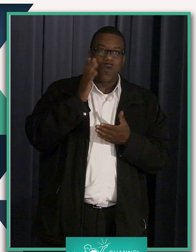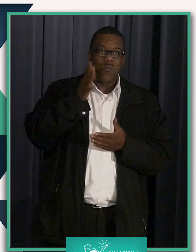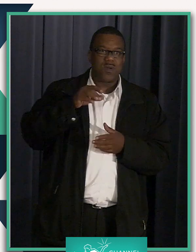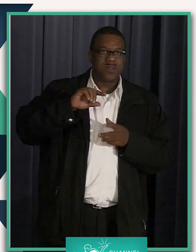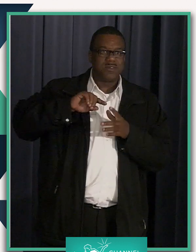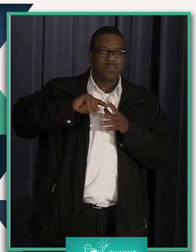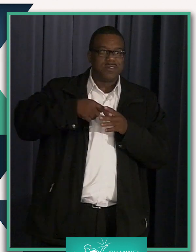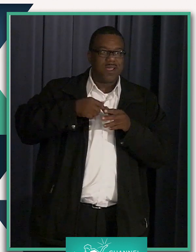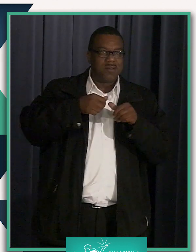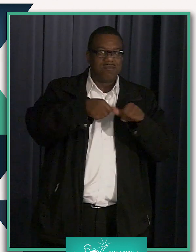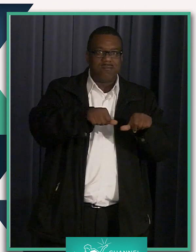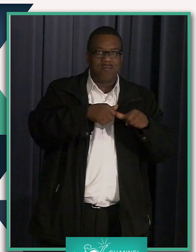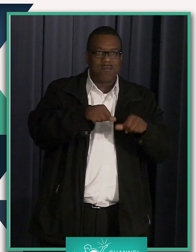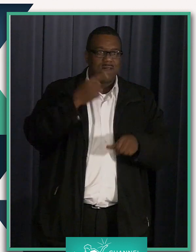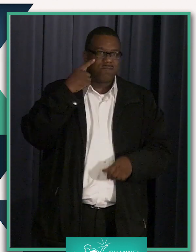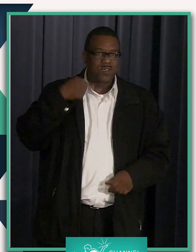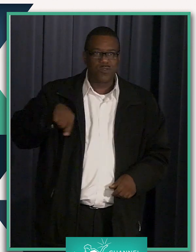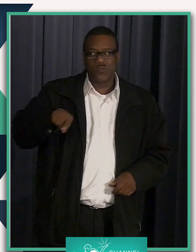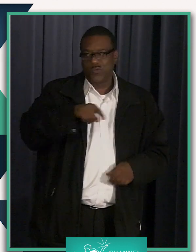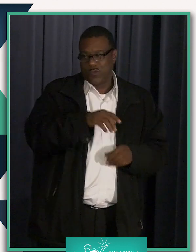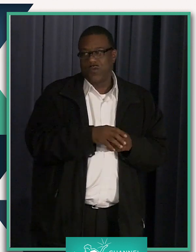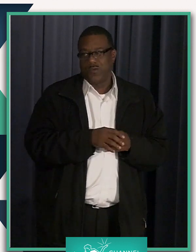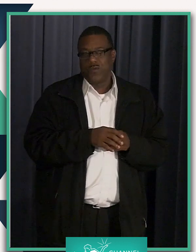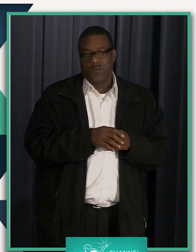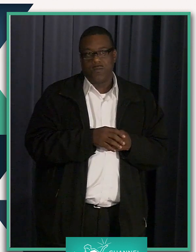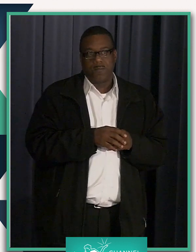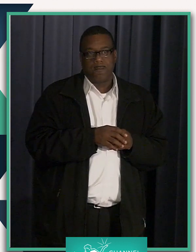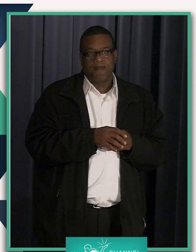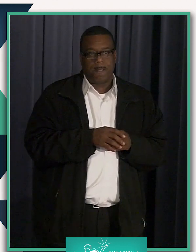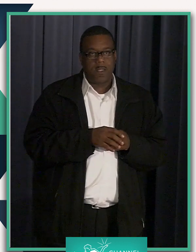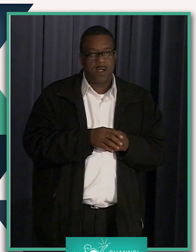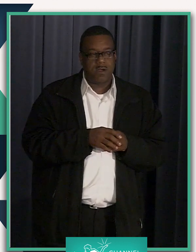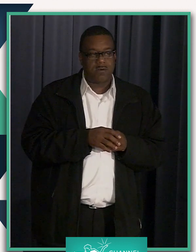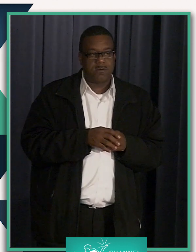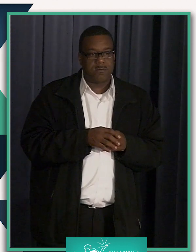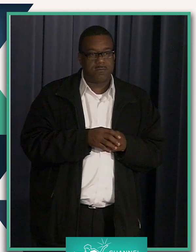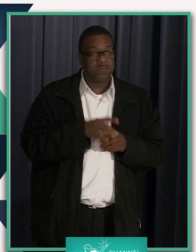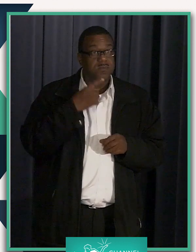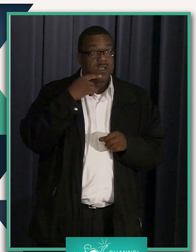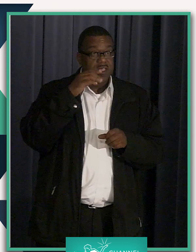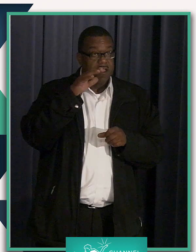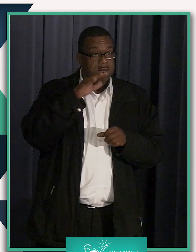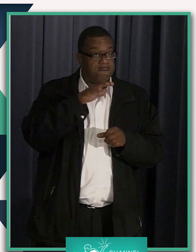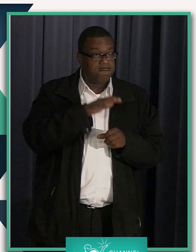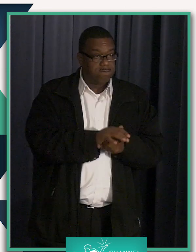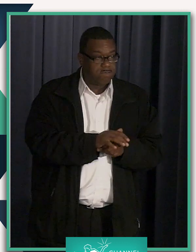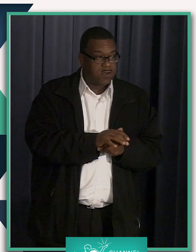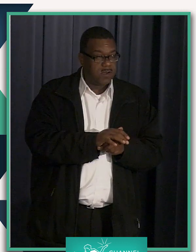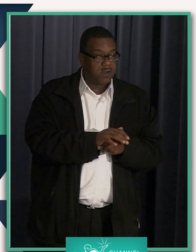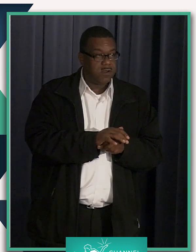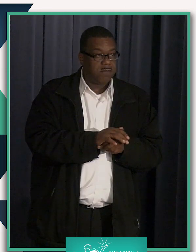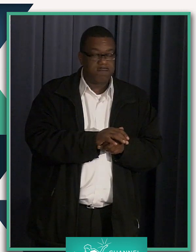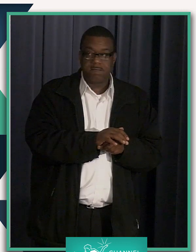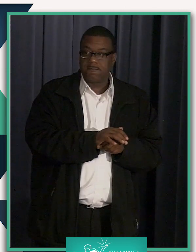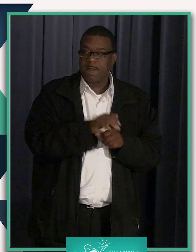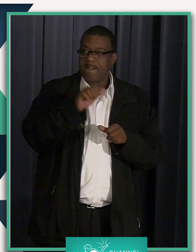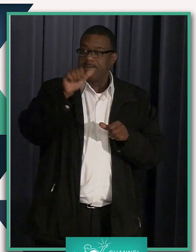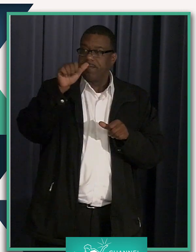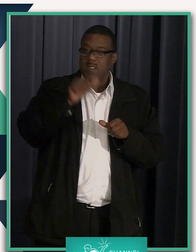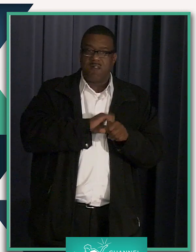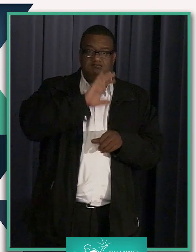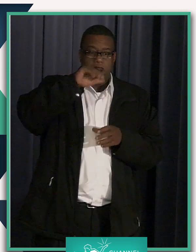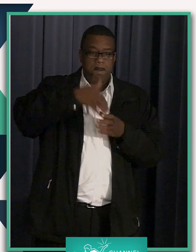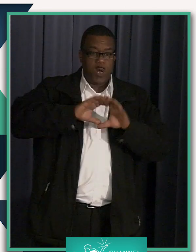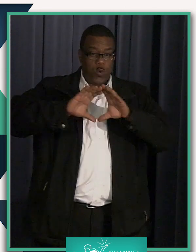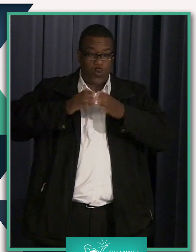flow for you. And this is the way the world works. I guarantee you Every middle class, upper middle